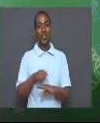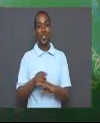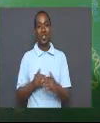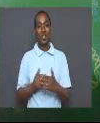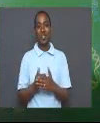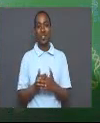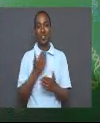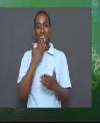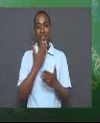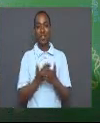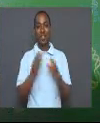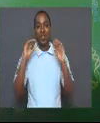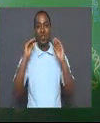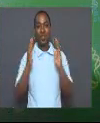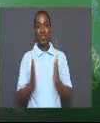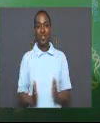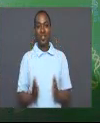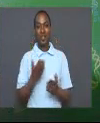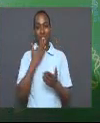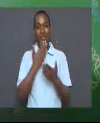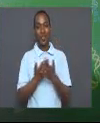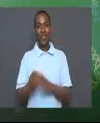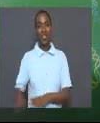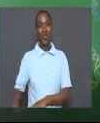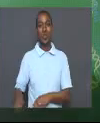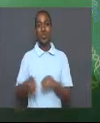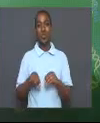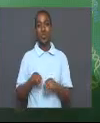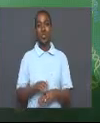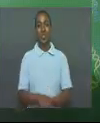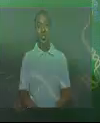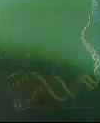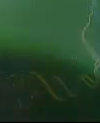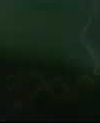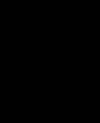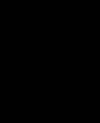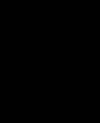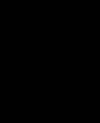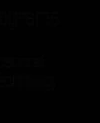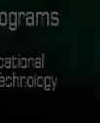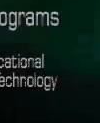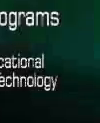Until next lesson, thank you, teacher. Thank you, students.